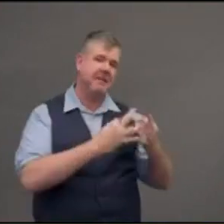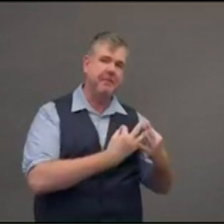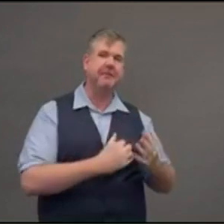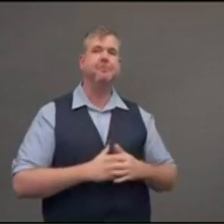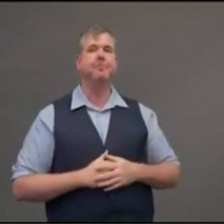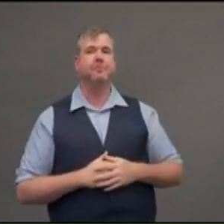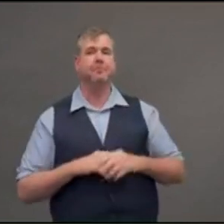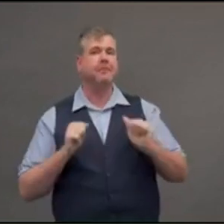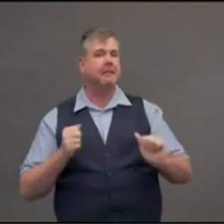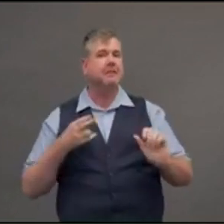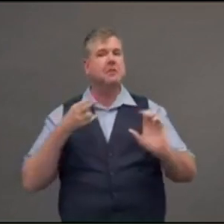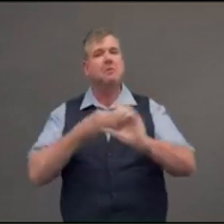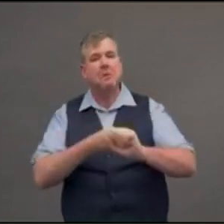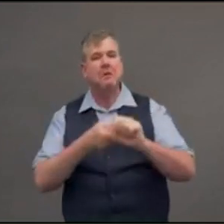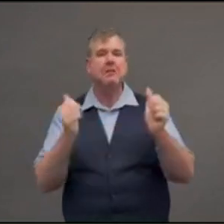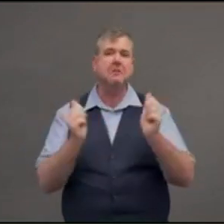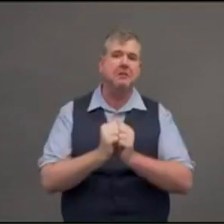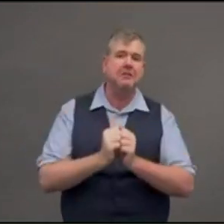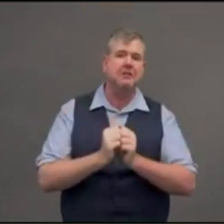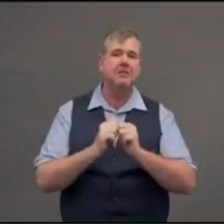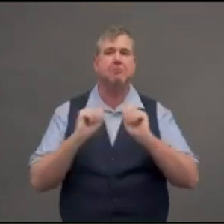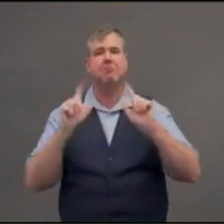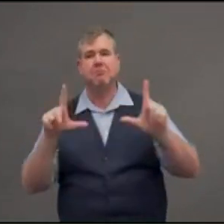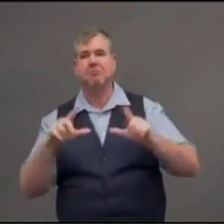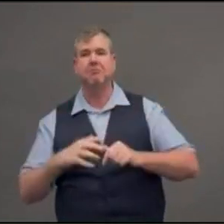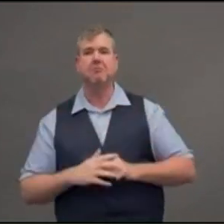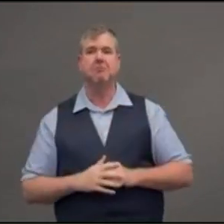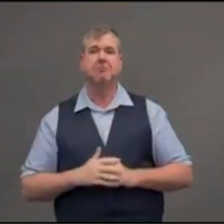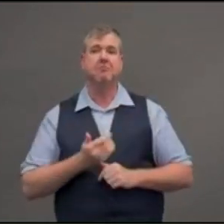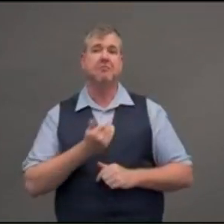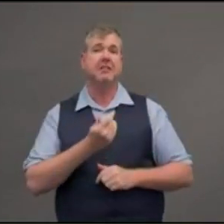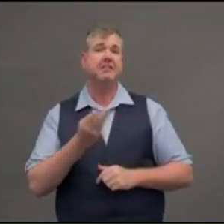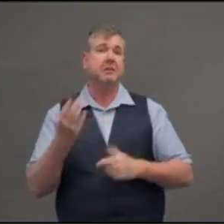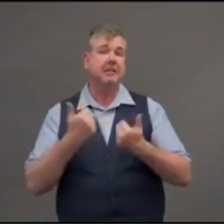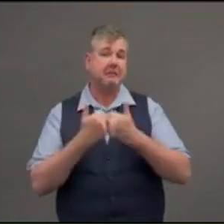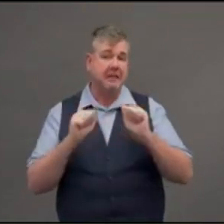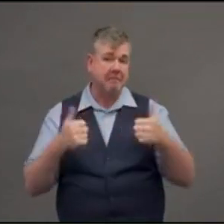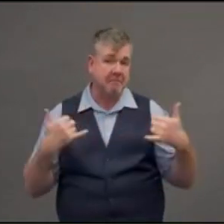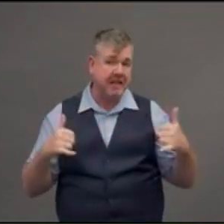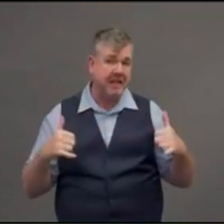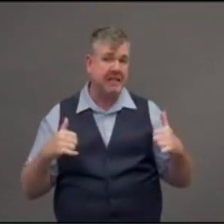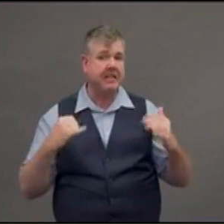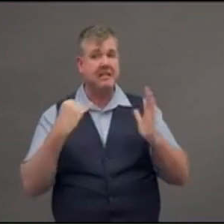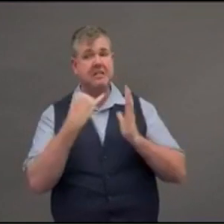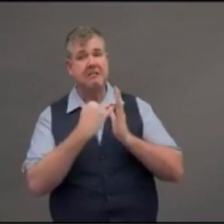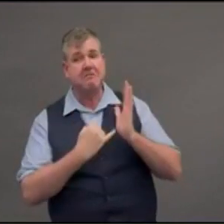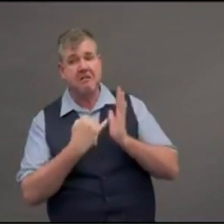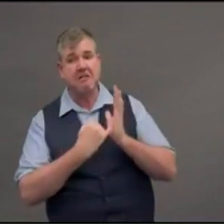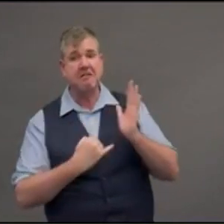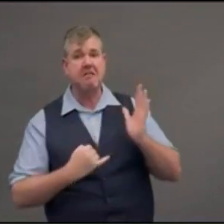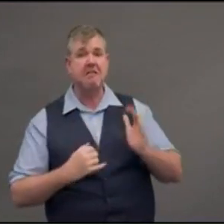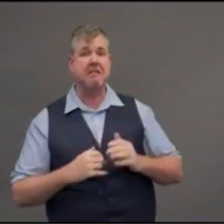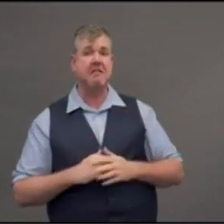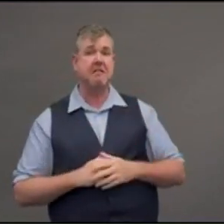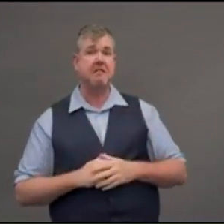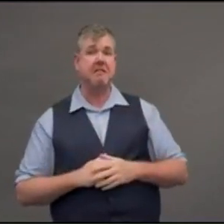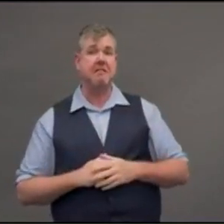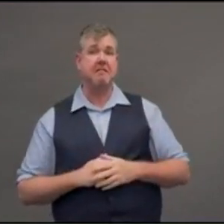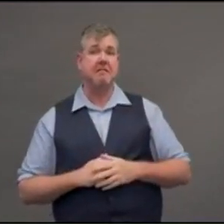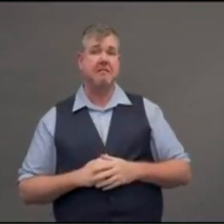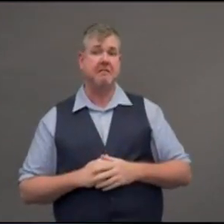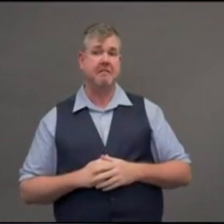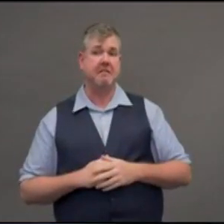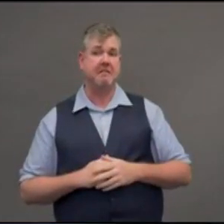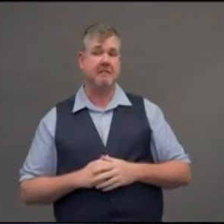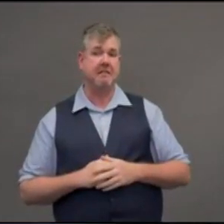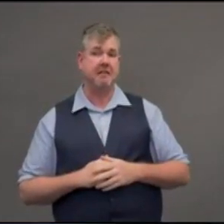in there together, and there's a few games that you can play, kind of like draw, and then everybody guesses. So it's actually really fun.